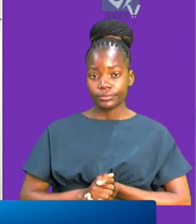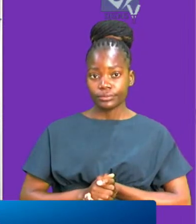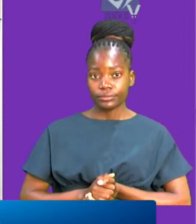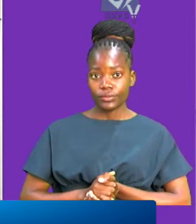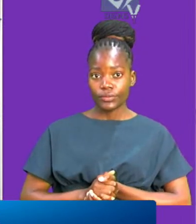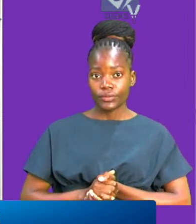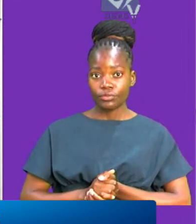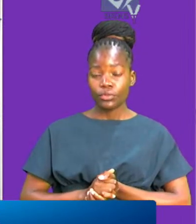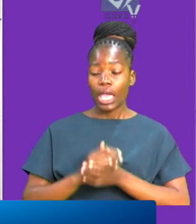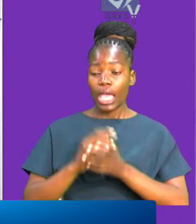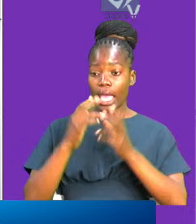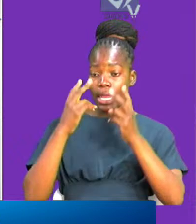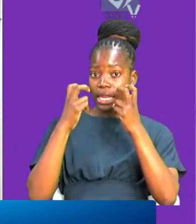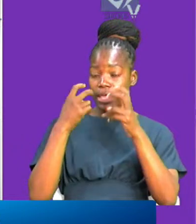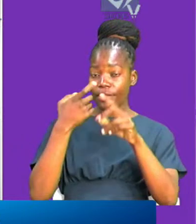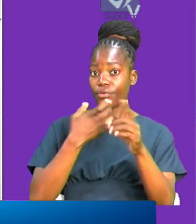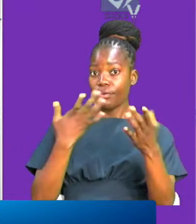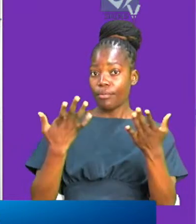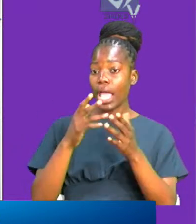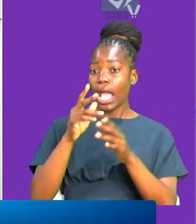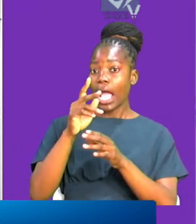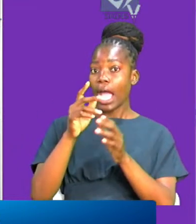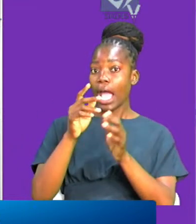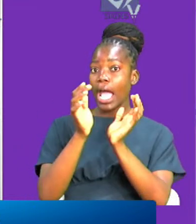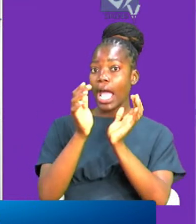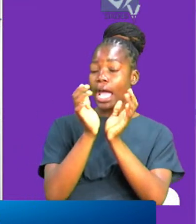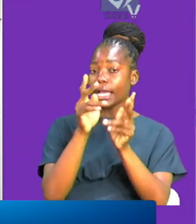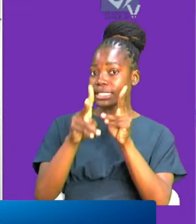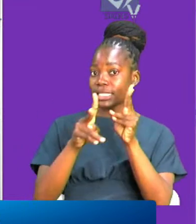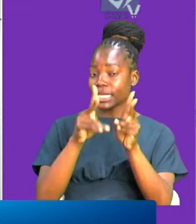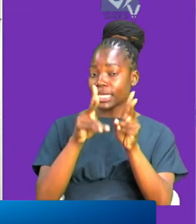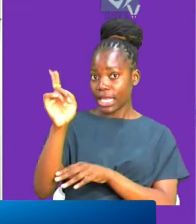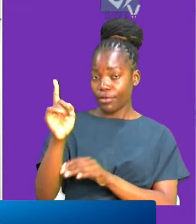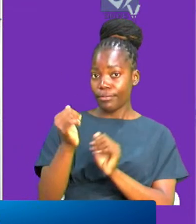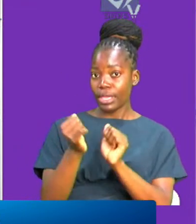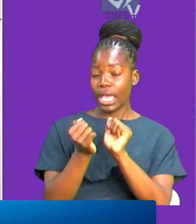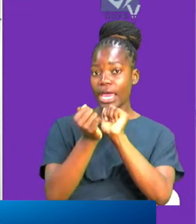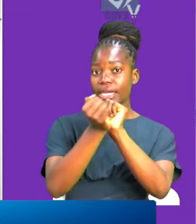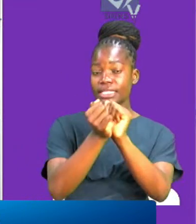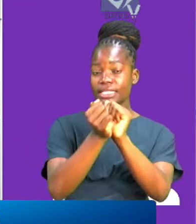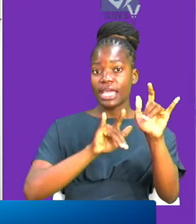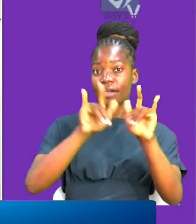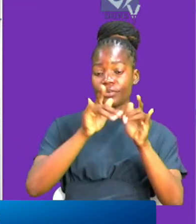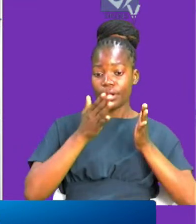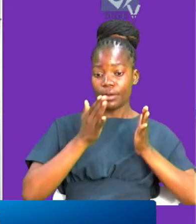murder. And detectives from Kasarani, Nairobi, have arrested a foreign national